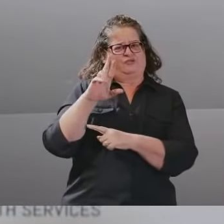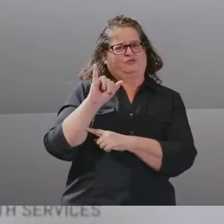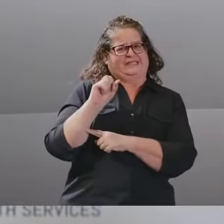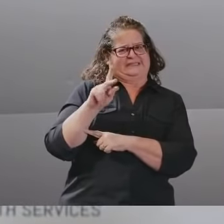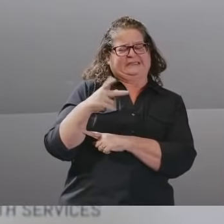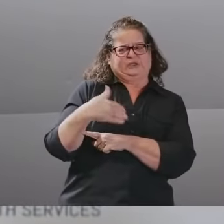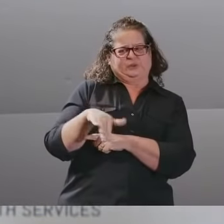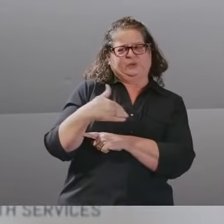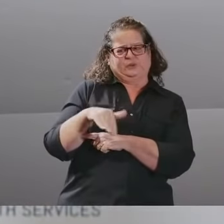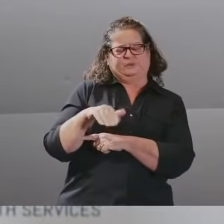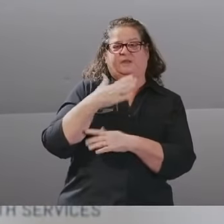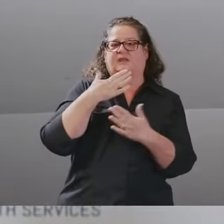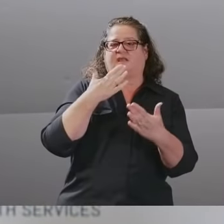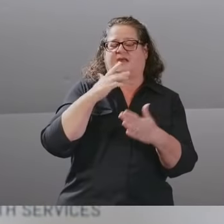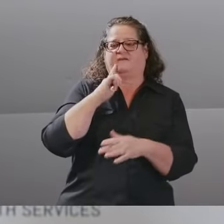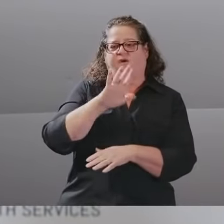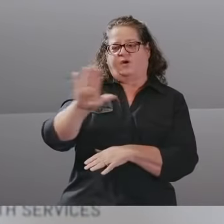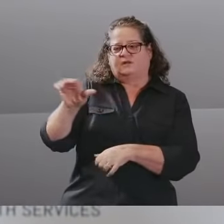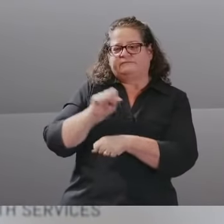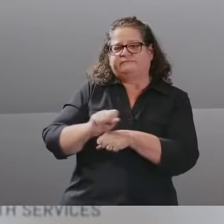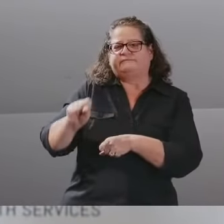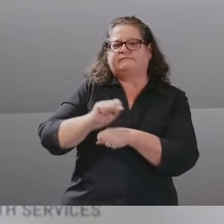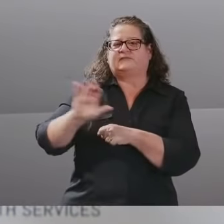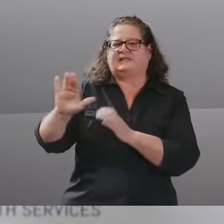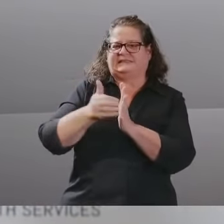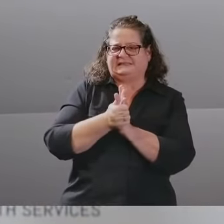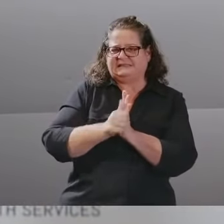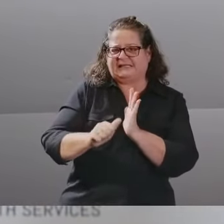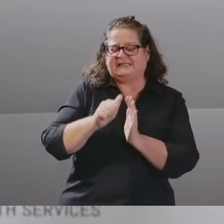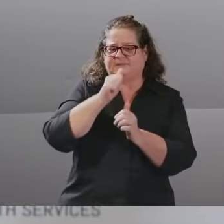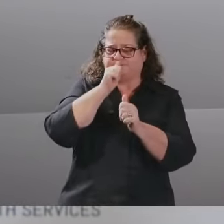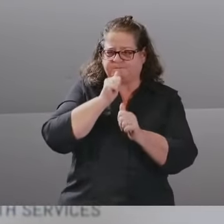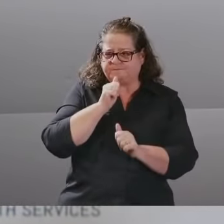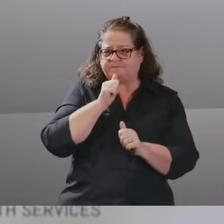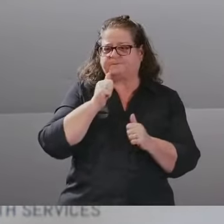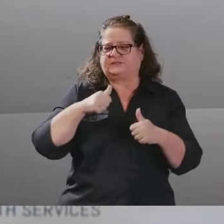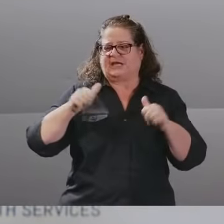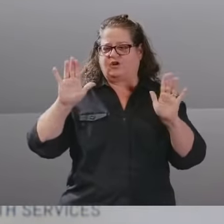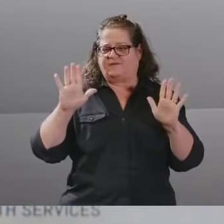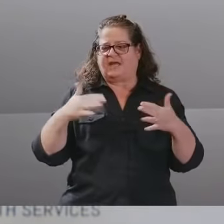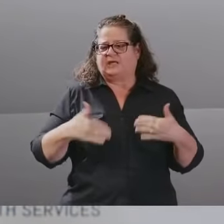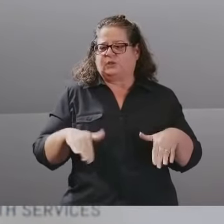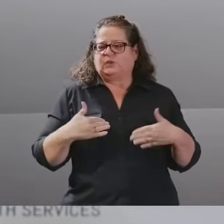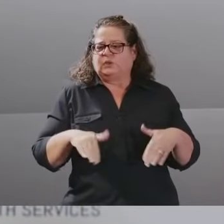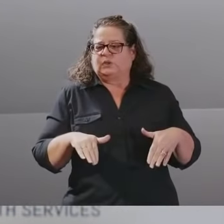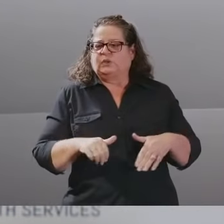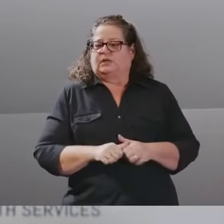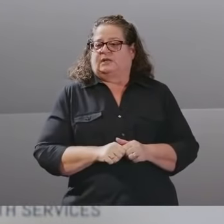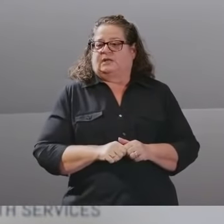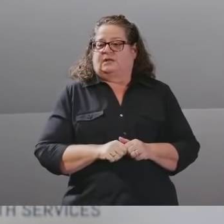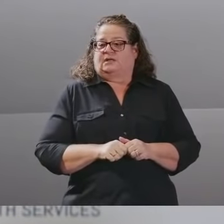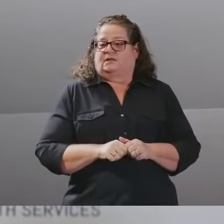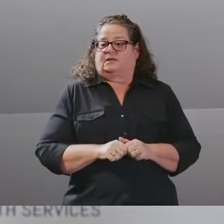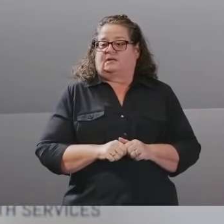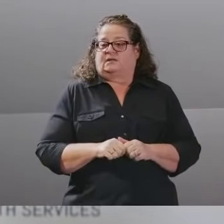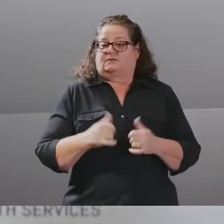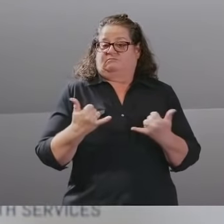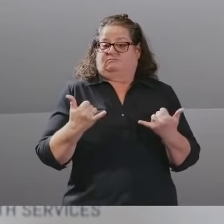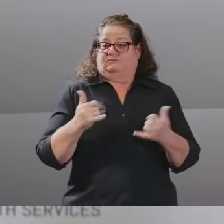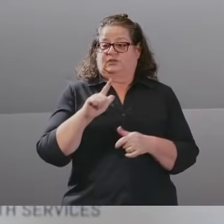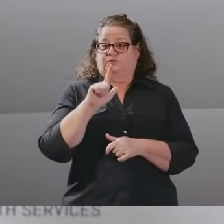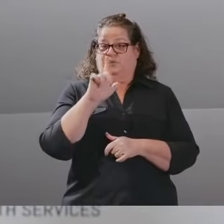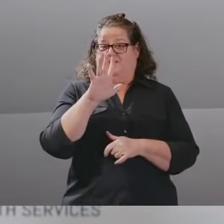work they do and the skill they have. Today, I'm directing $25 million